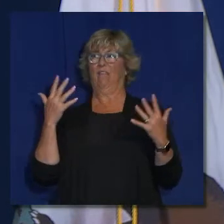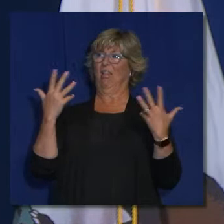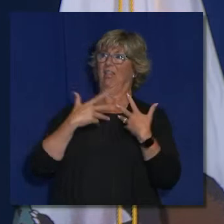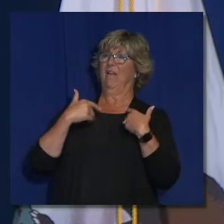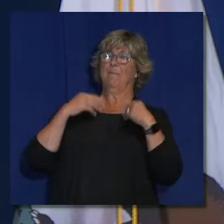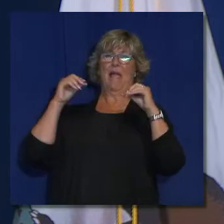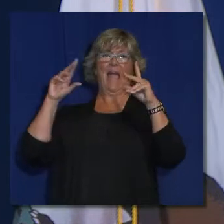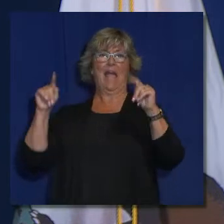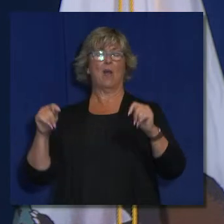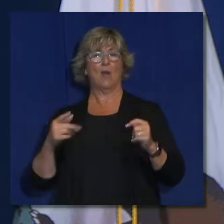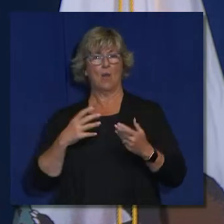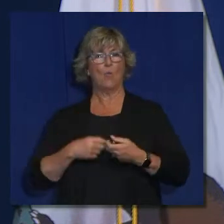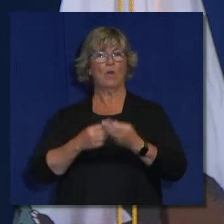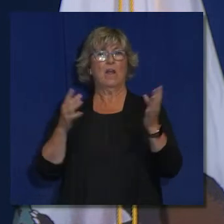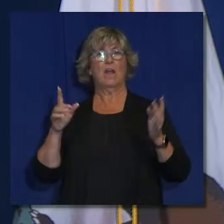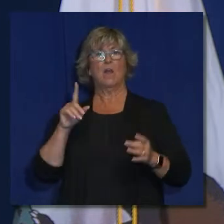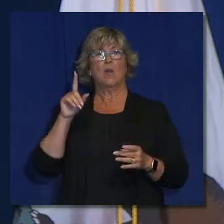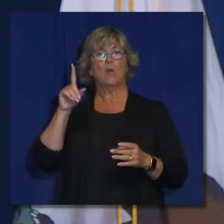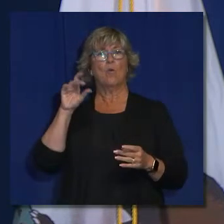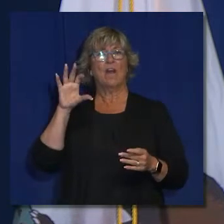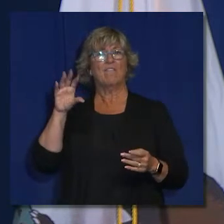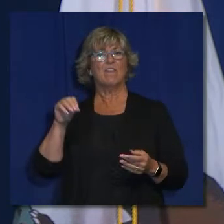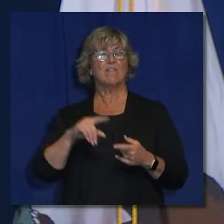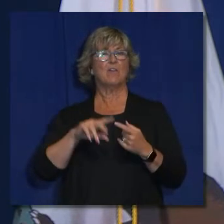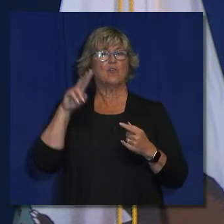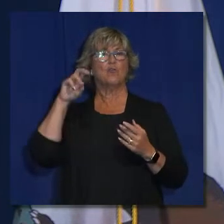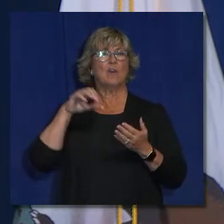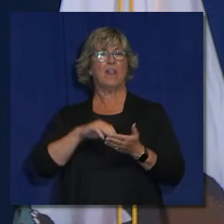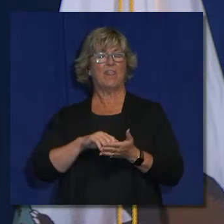like to get folks earning $150,000, $200,000.